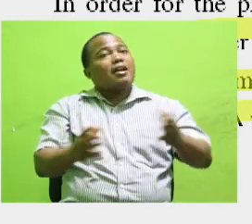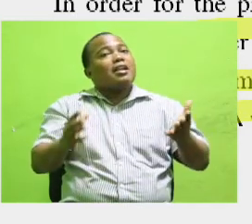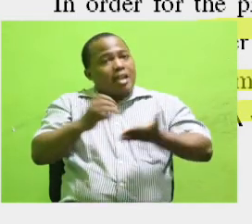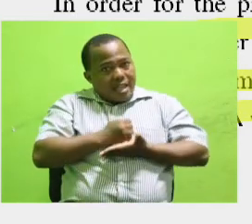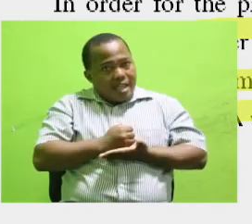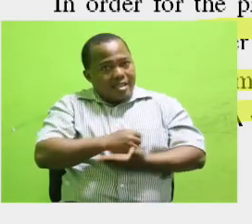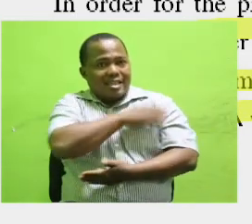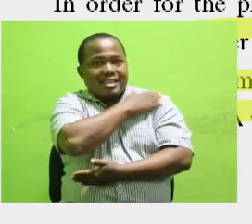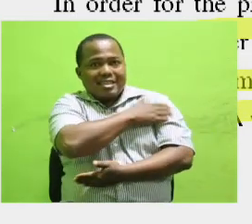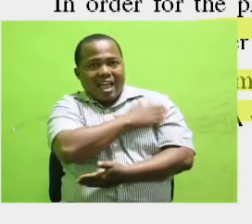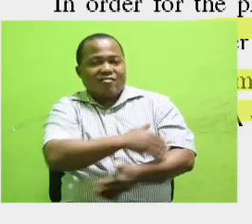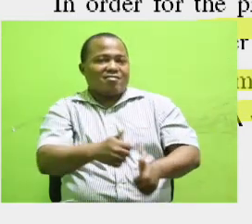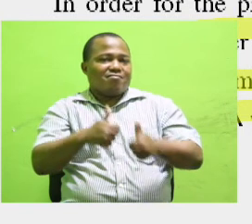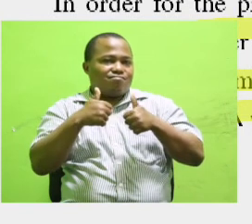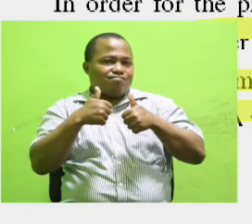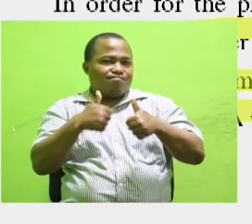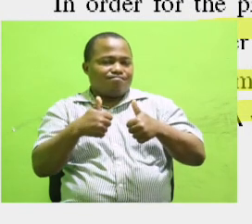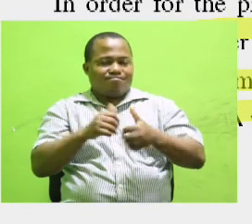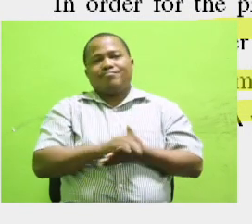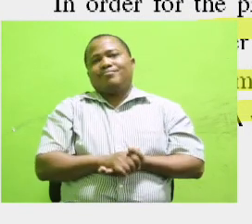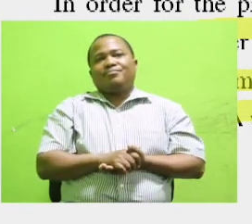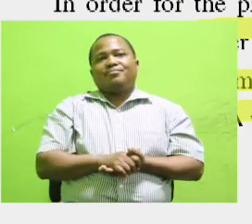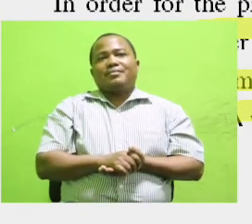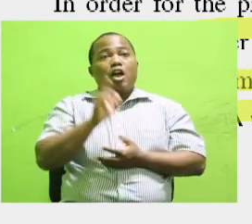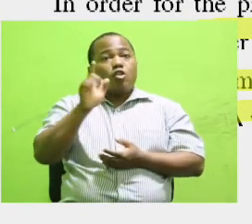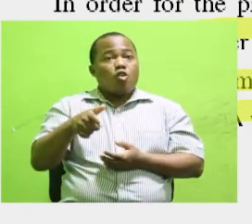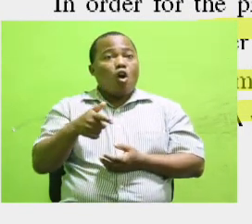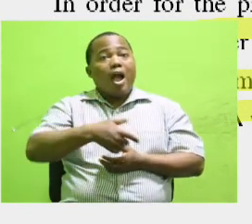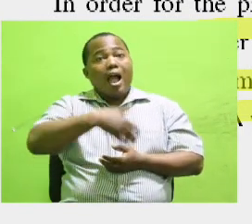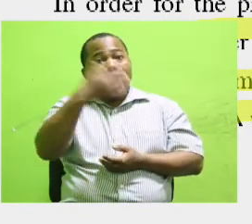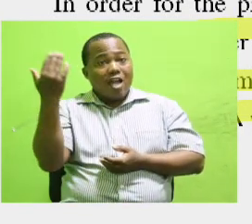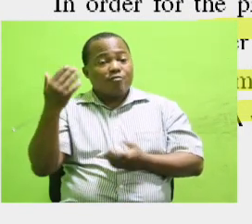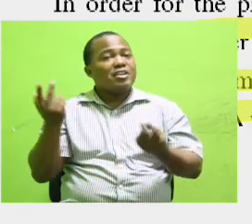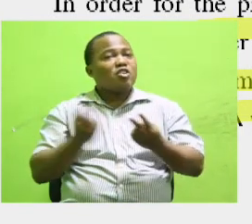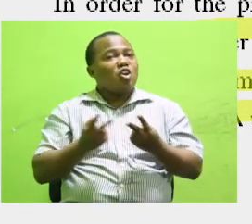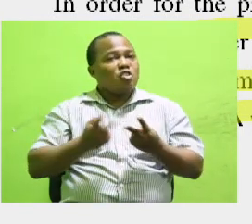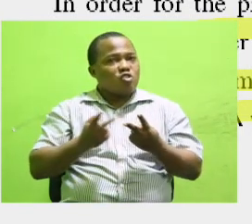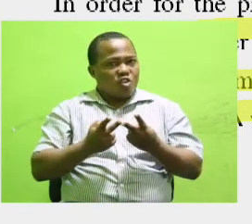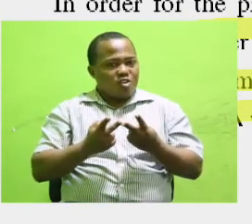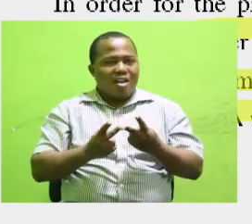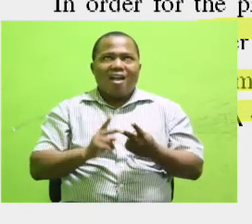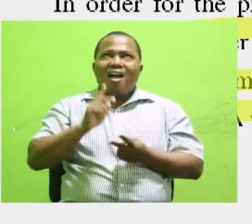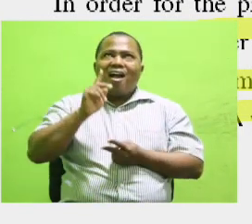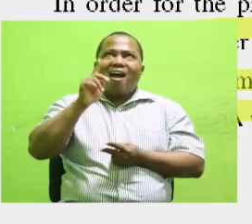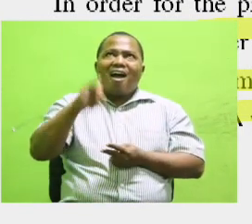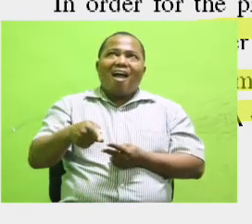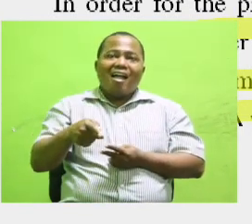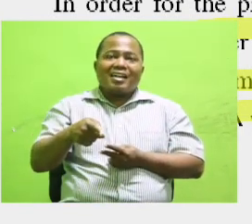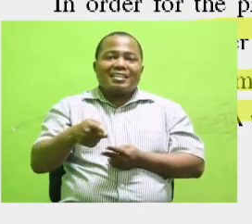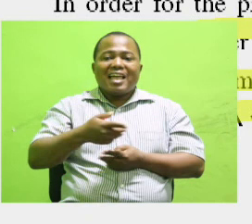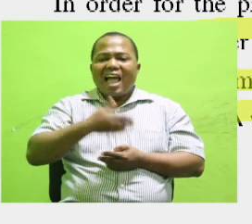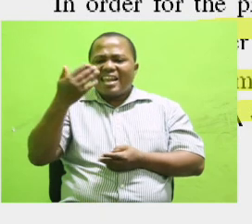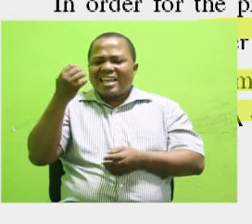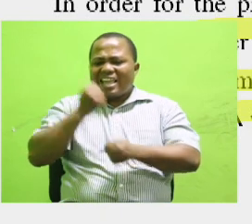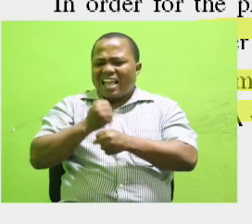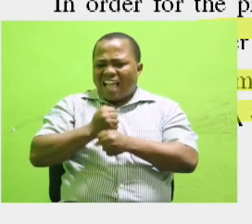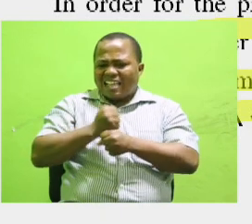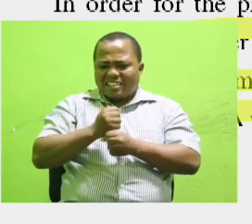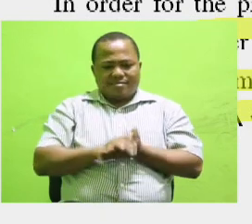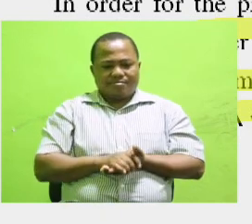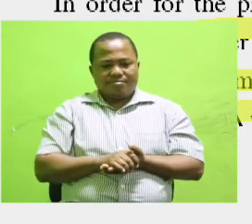services. So the government also has another function. Instead of